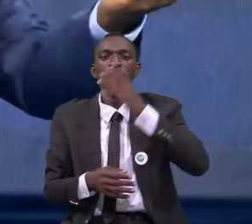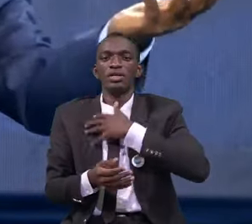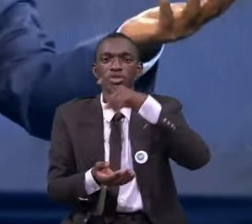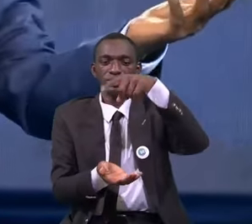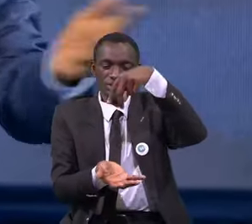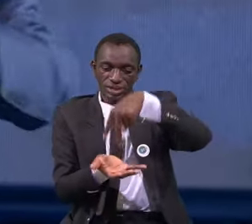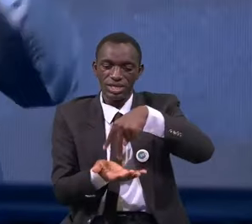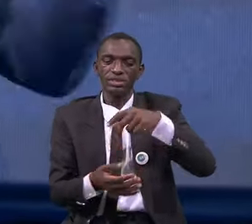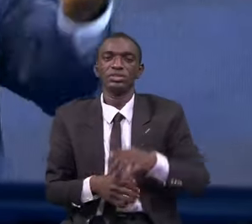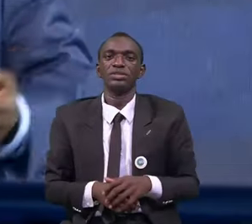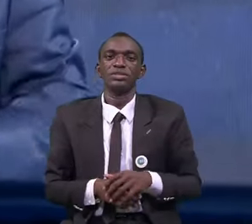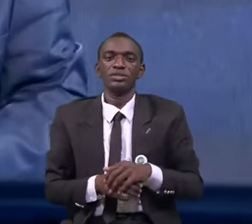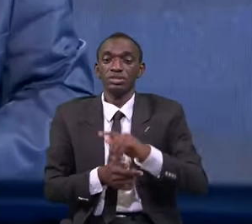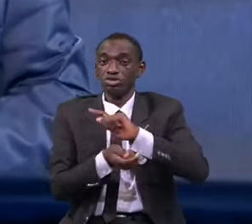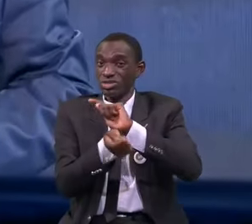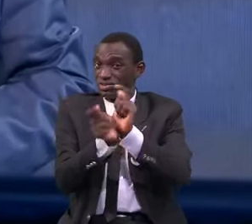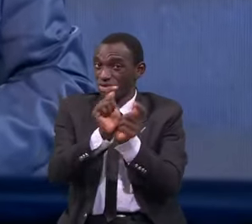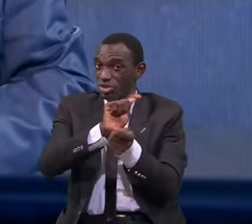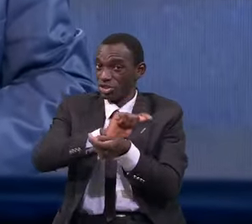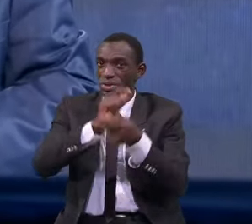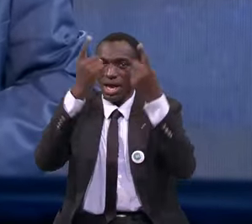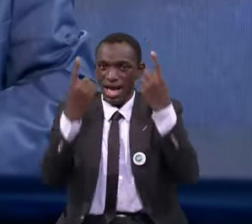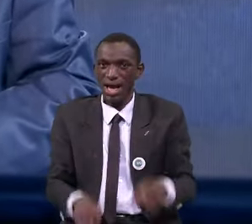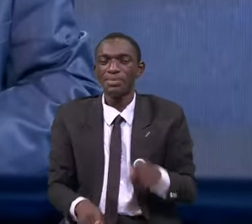A transformation is taking place in your life.